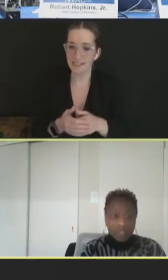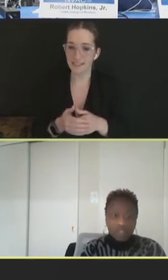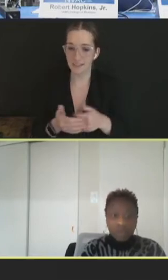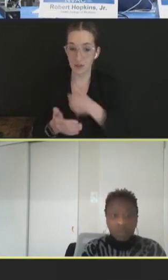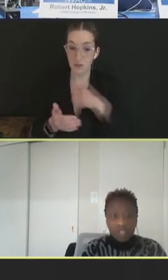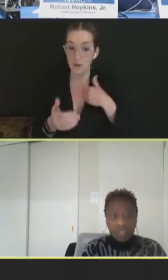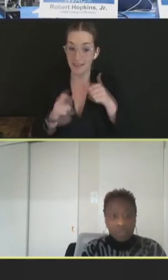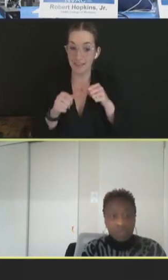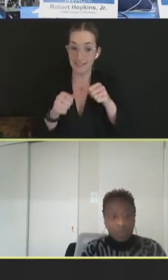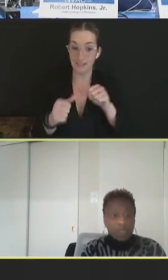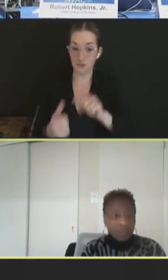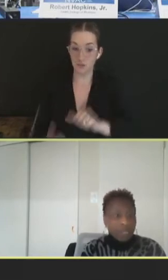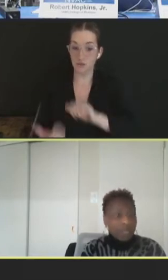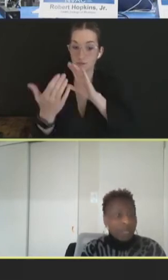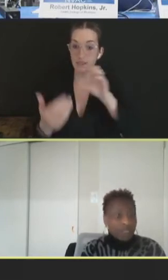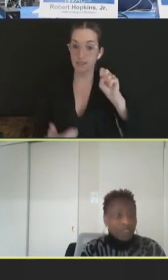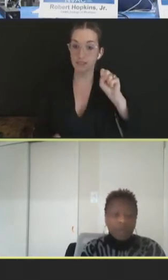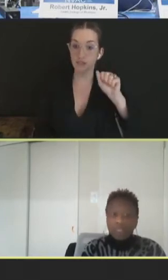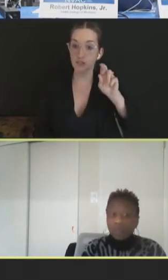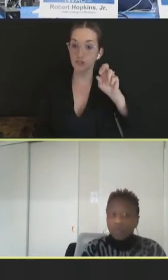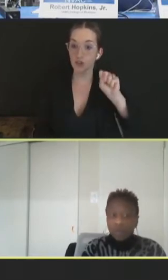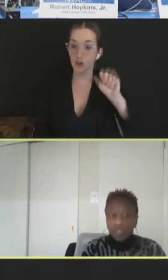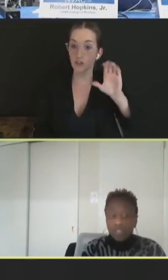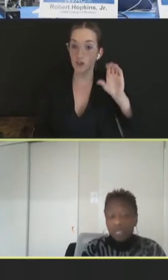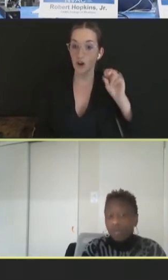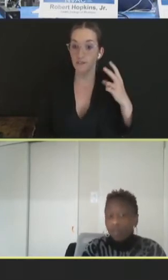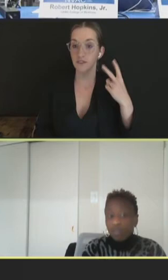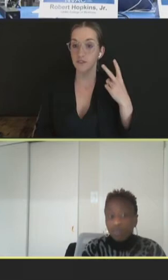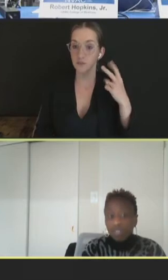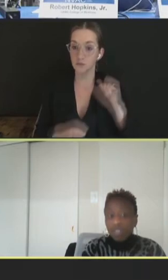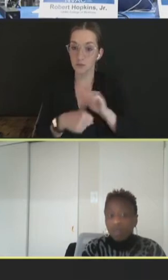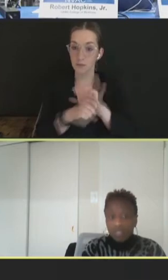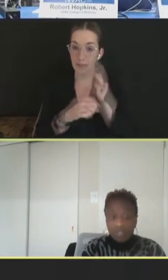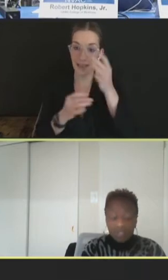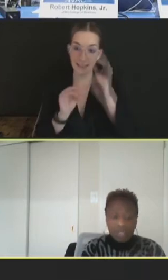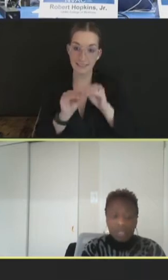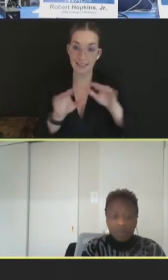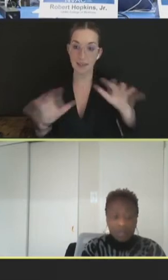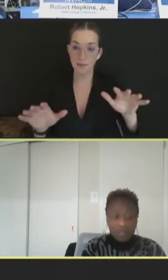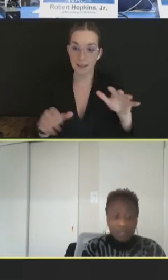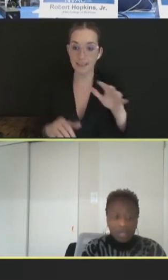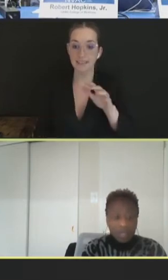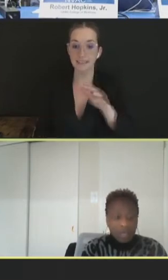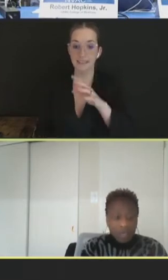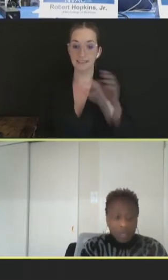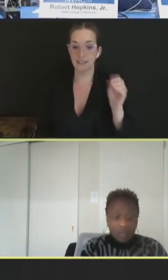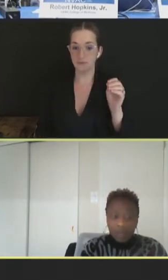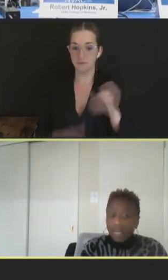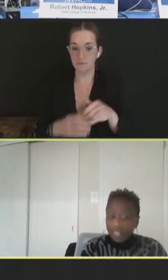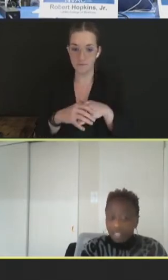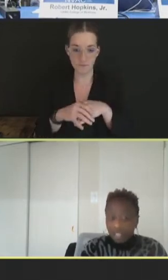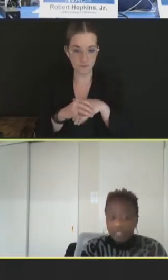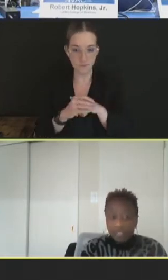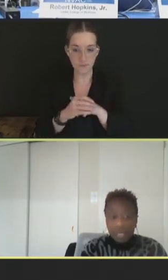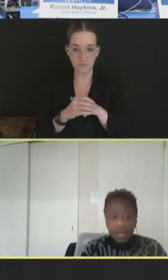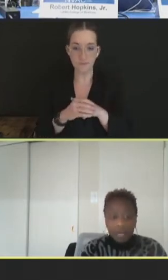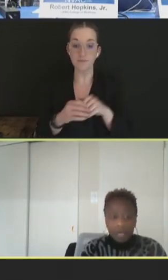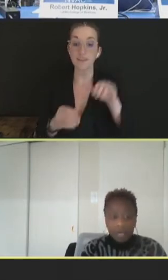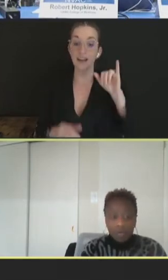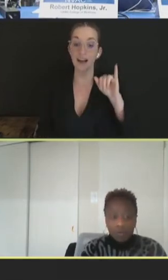the SARS-CoV-2 pandemic and its impact on population health and routine immunization efforts. The